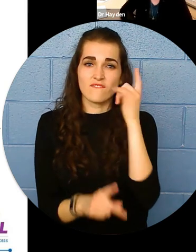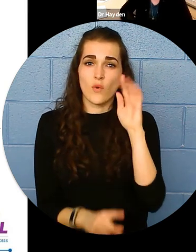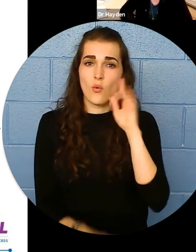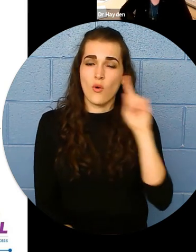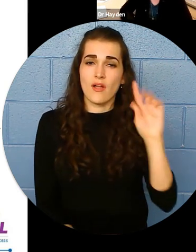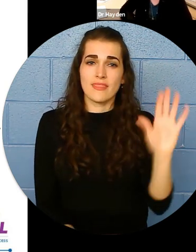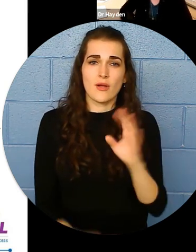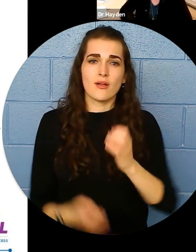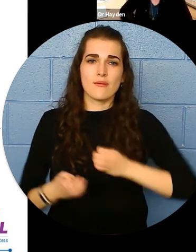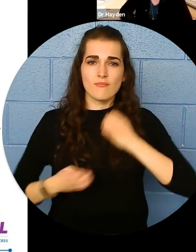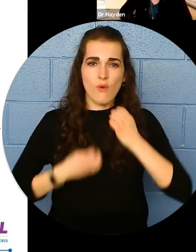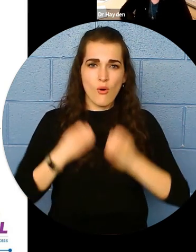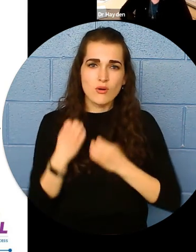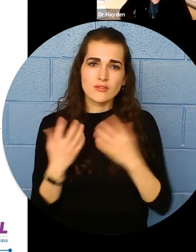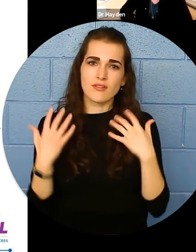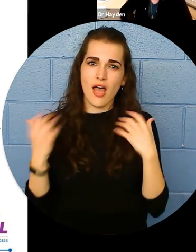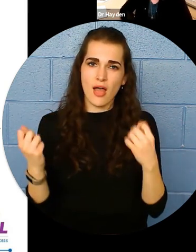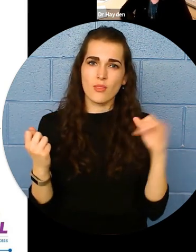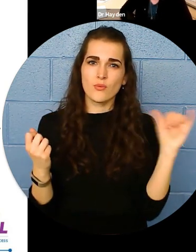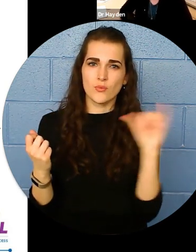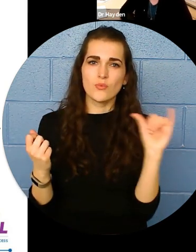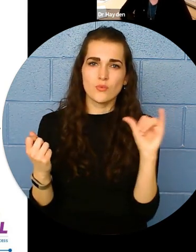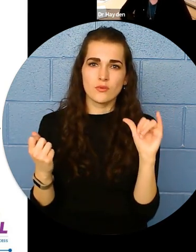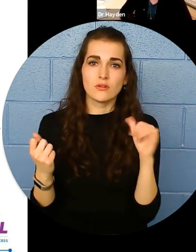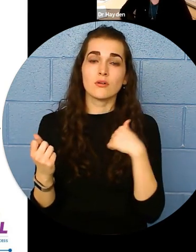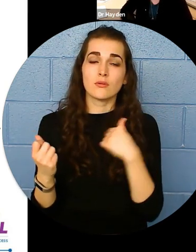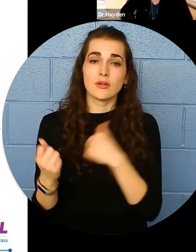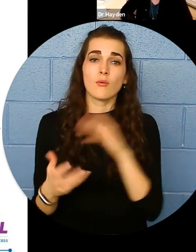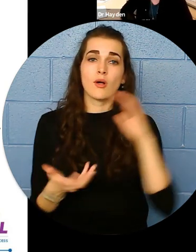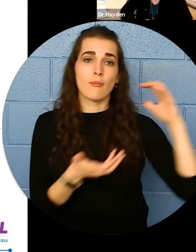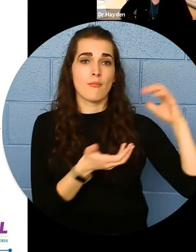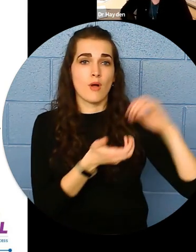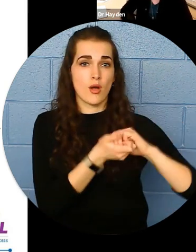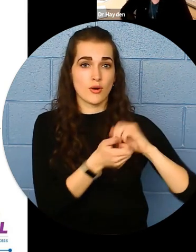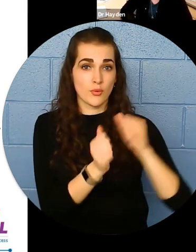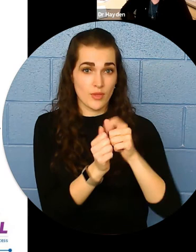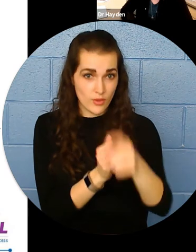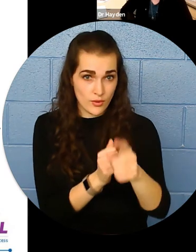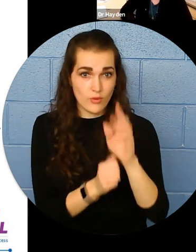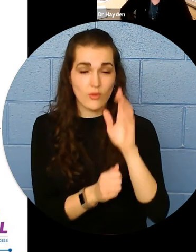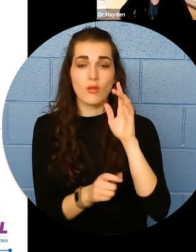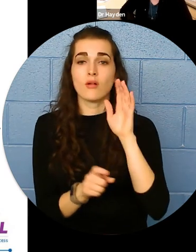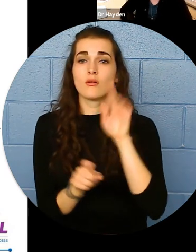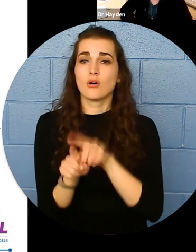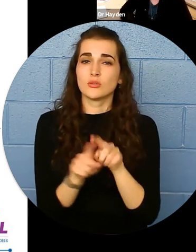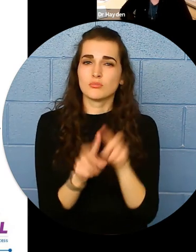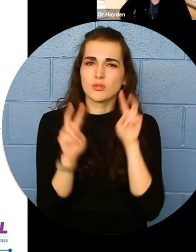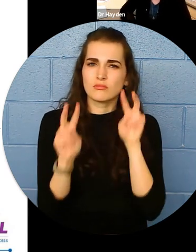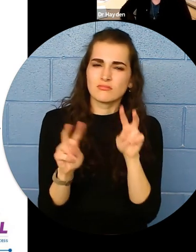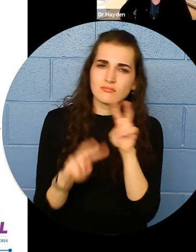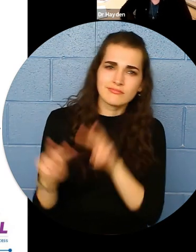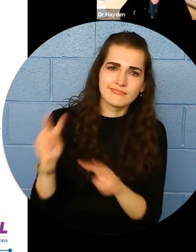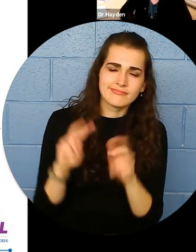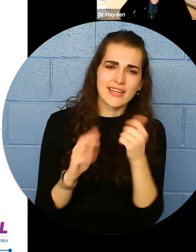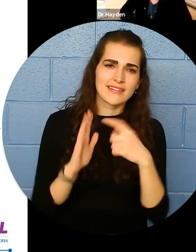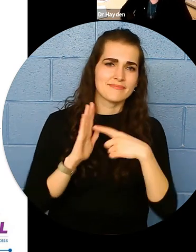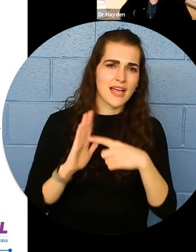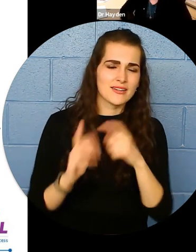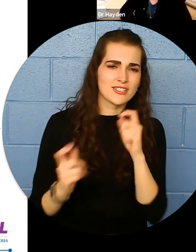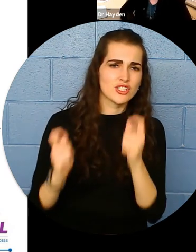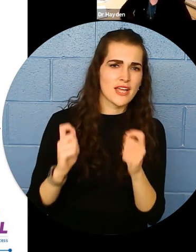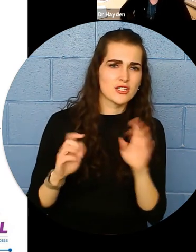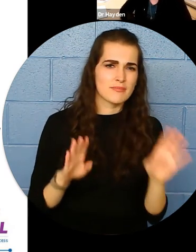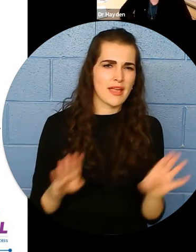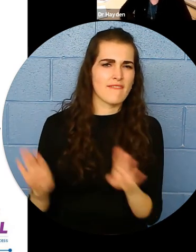their emotional wellness. So we will be a partner with you in this process, but please make sure you're watching your child for any signs of changes